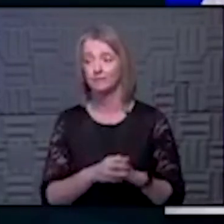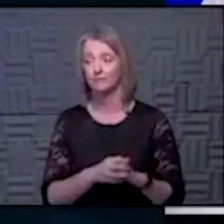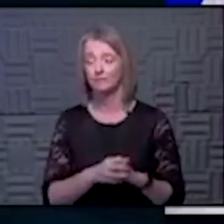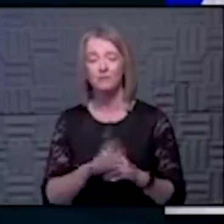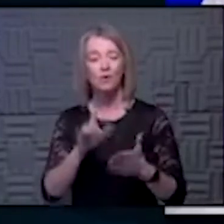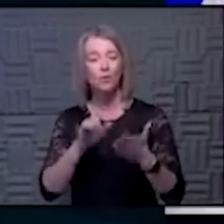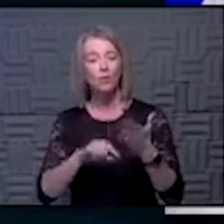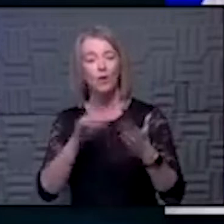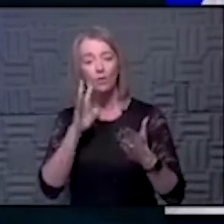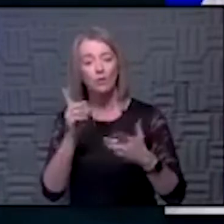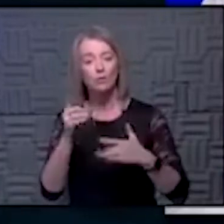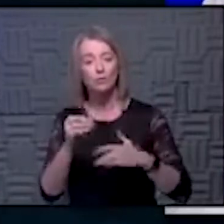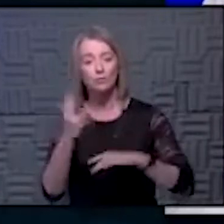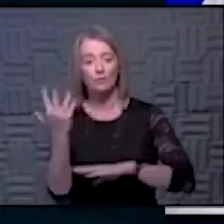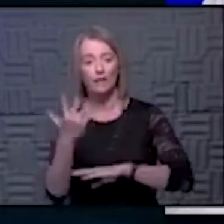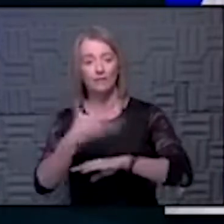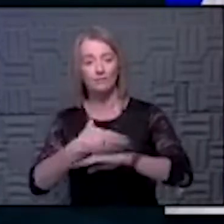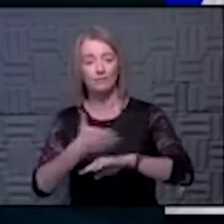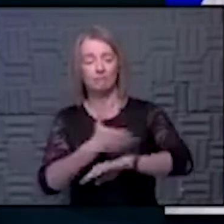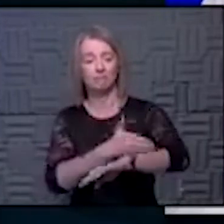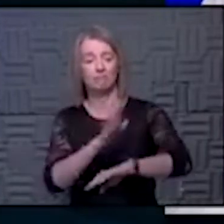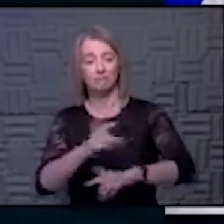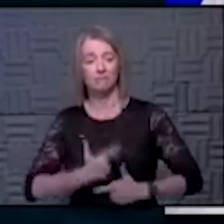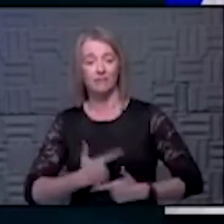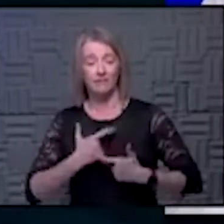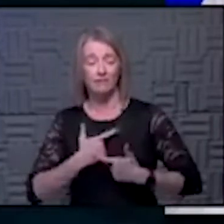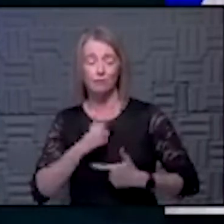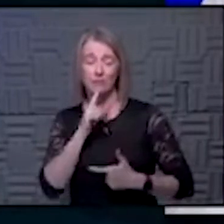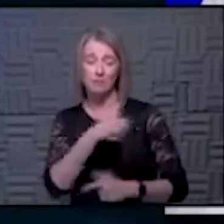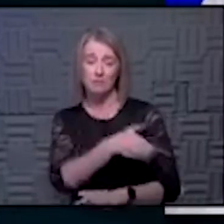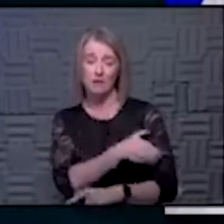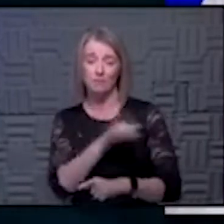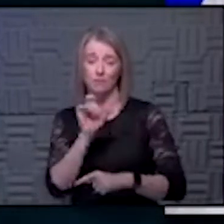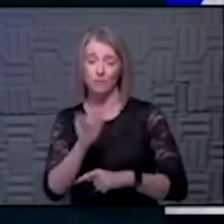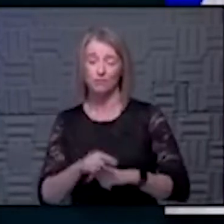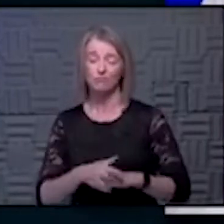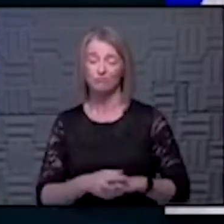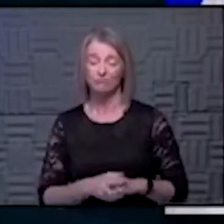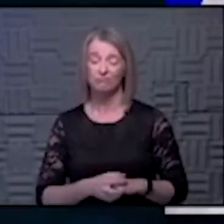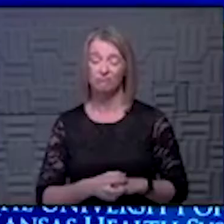do in 5 days to better your life? That's a pretty powerful question.